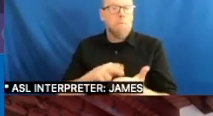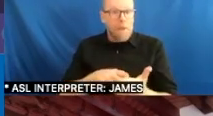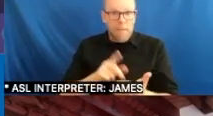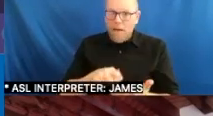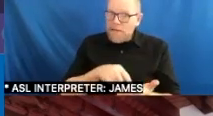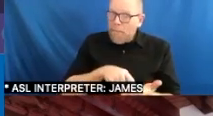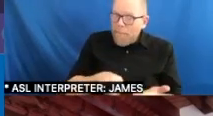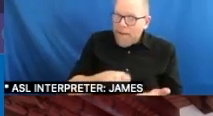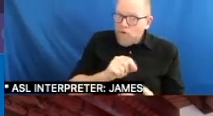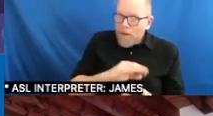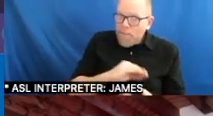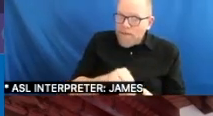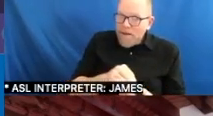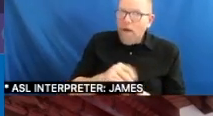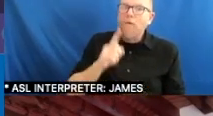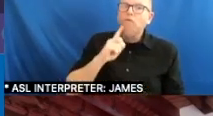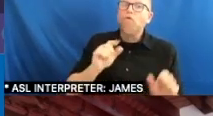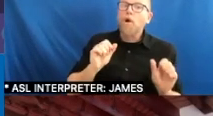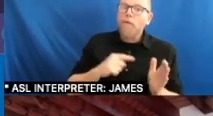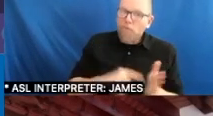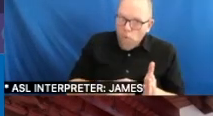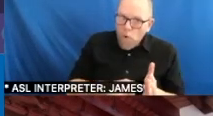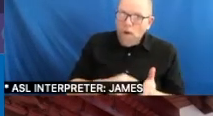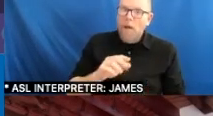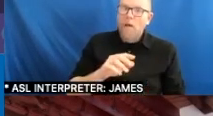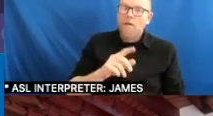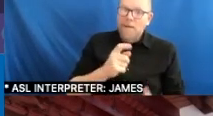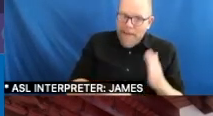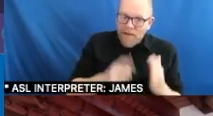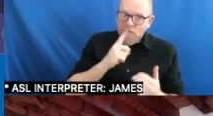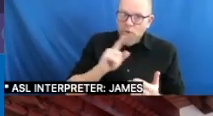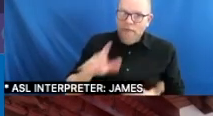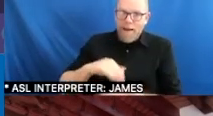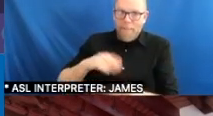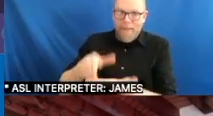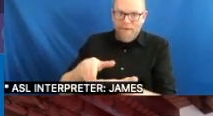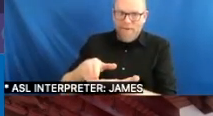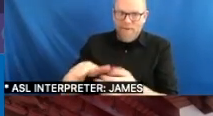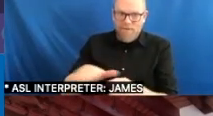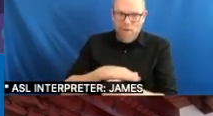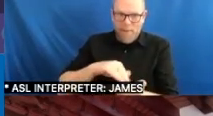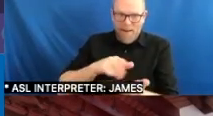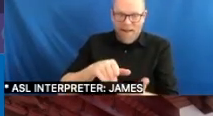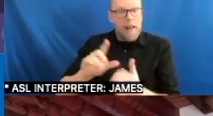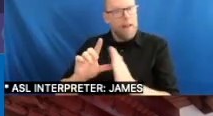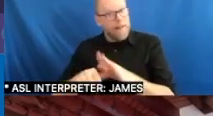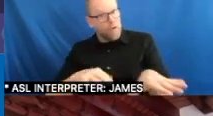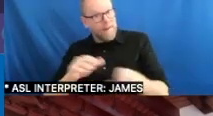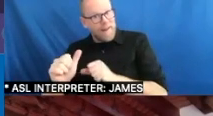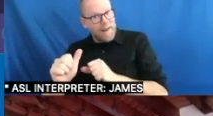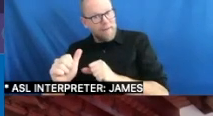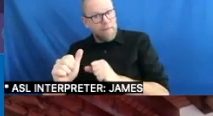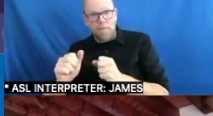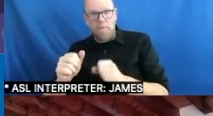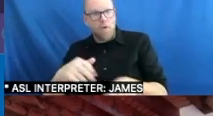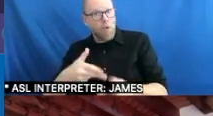they're able to pay the taxes on that full amount of their patronage distribution. But later, when they leave the co-op, or maybe they get